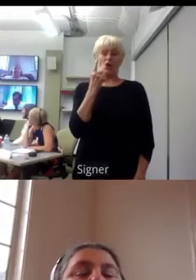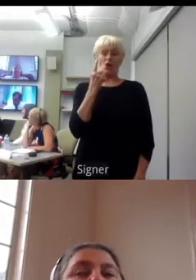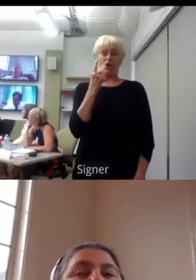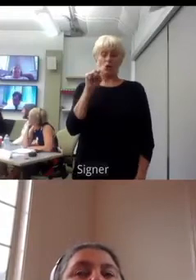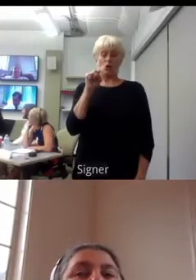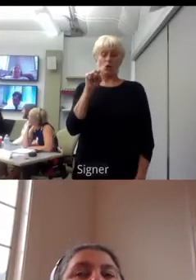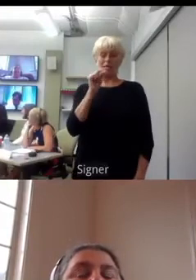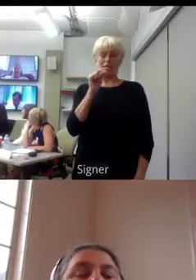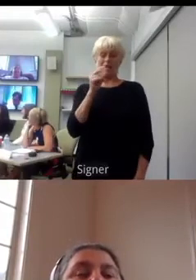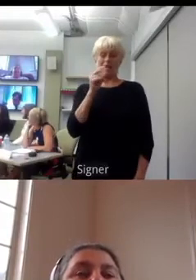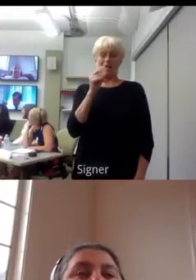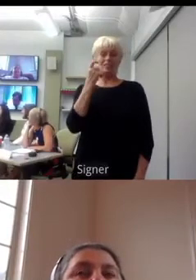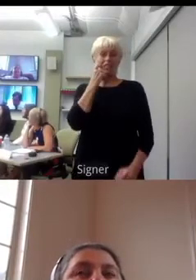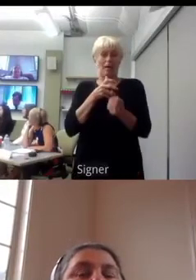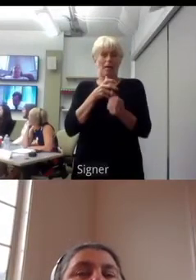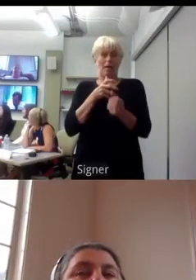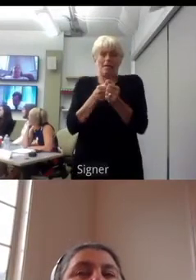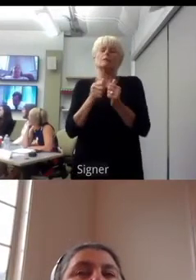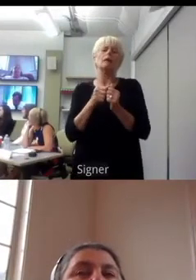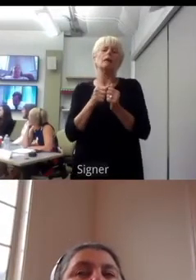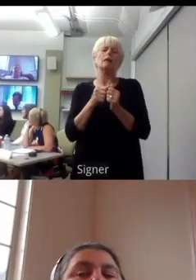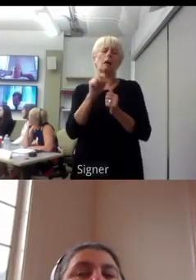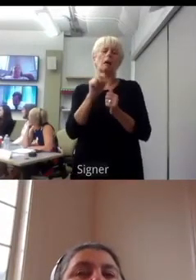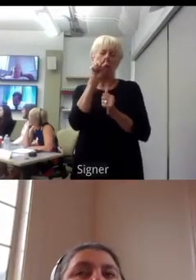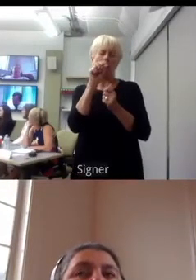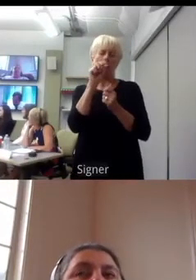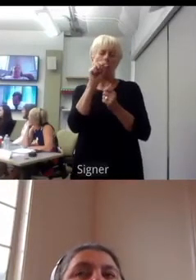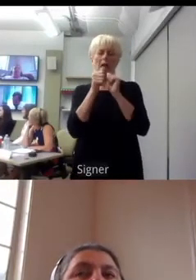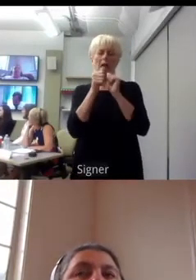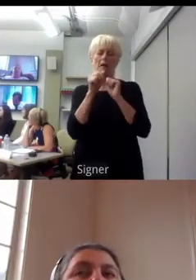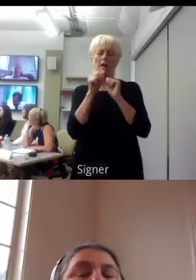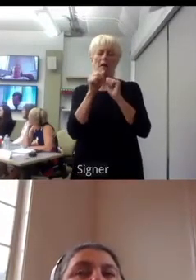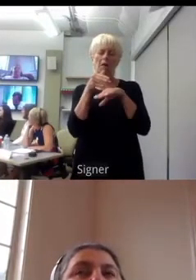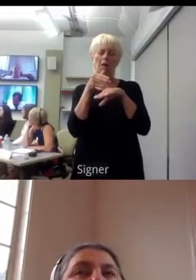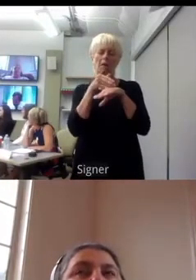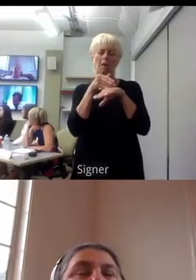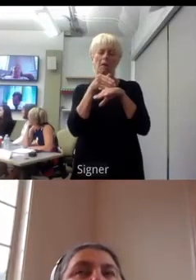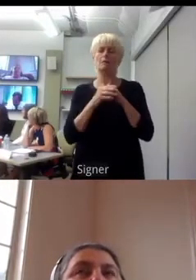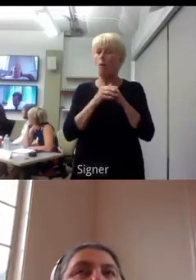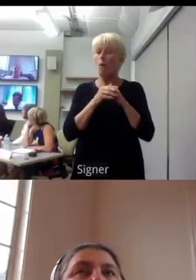accessibility improvements to it. News to me, because the Ontario government didn't